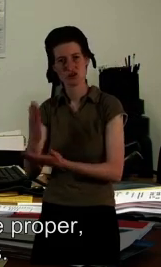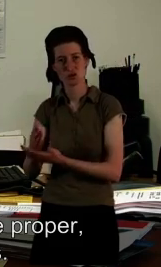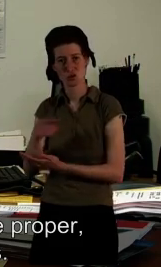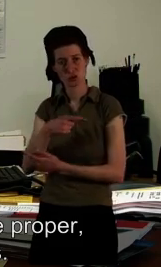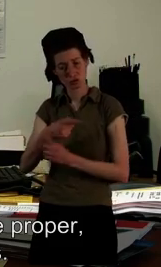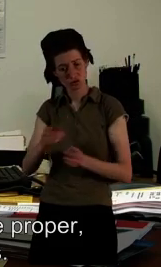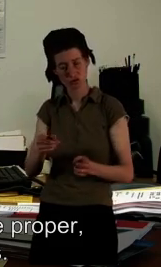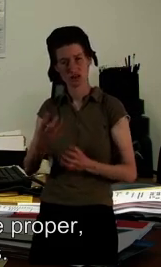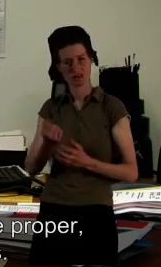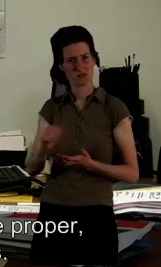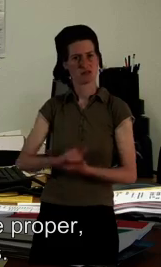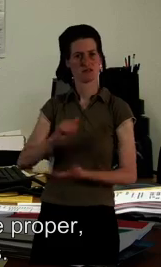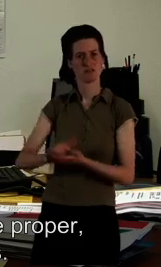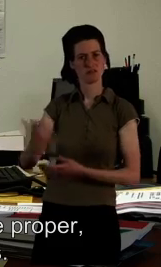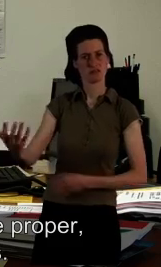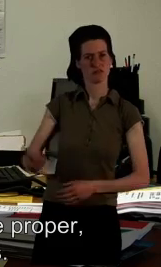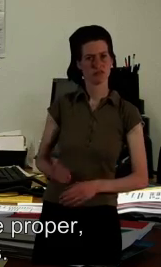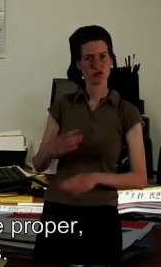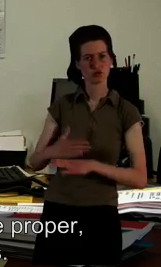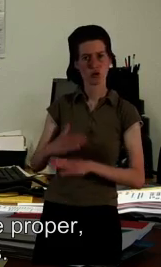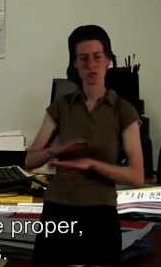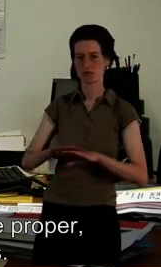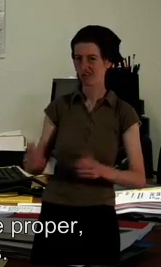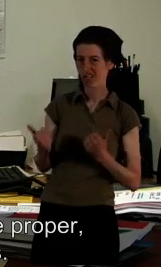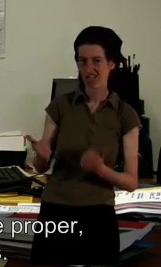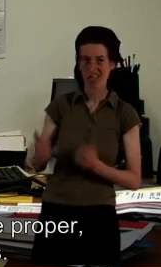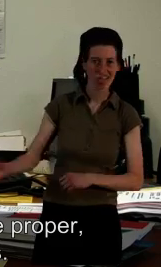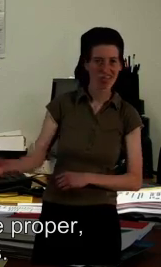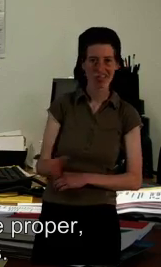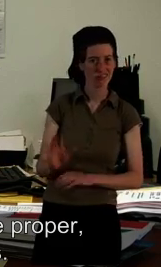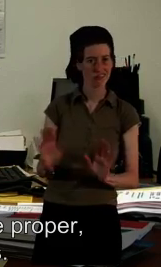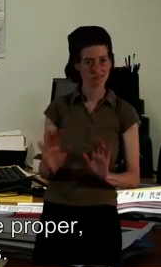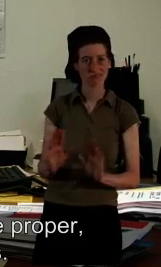have proper paid jobs, not tokenistic